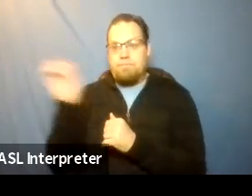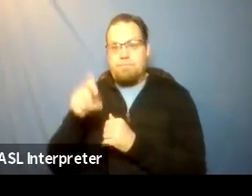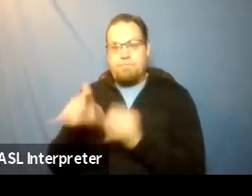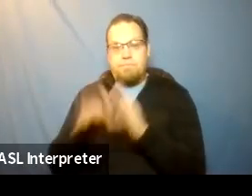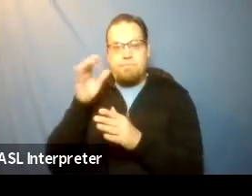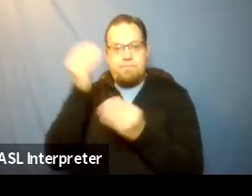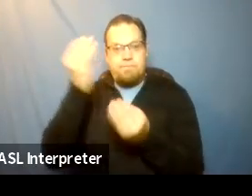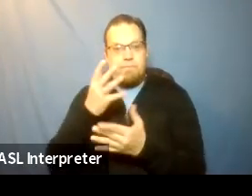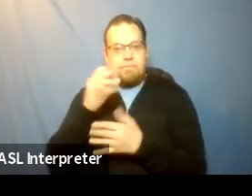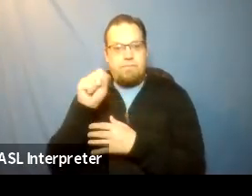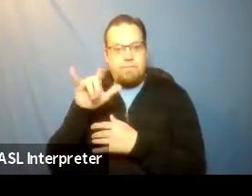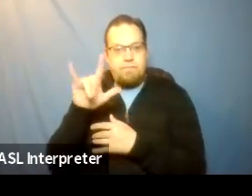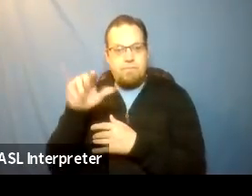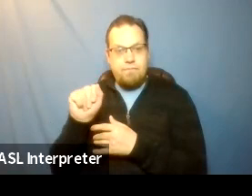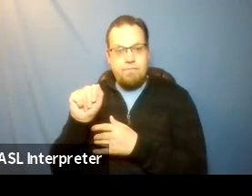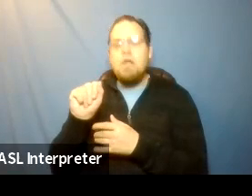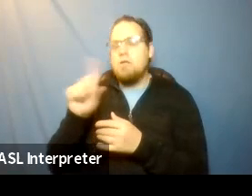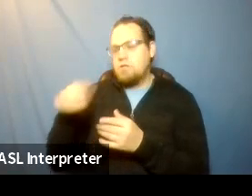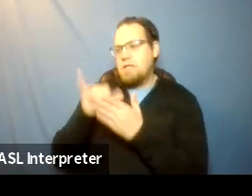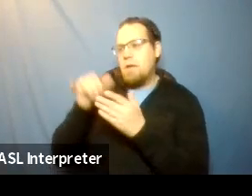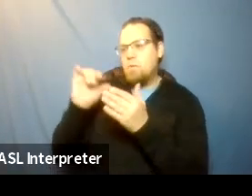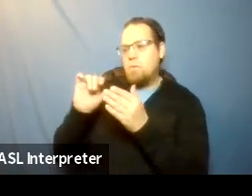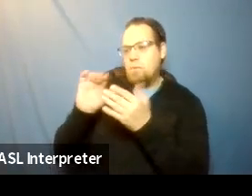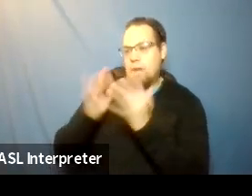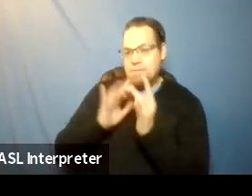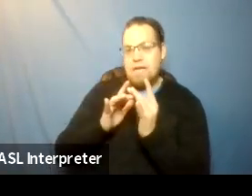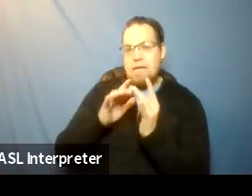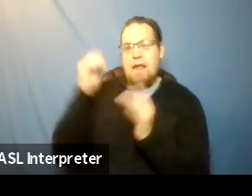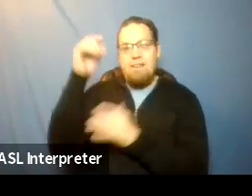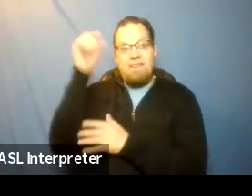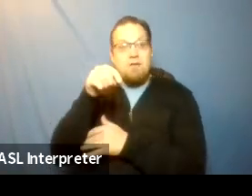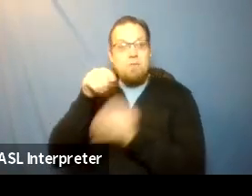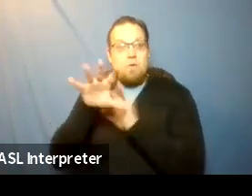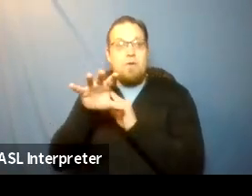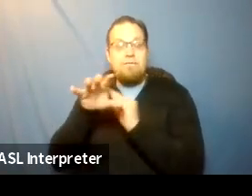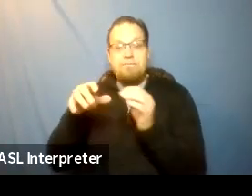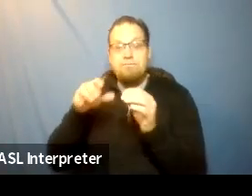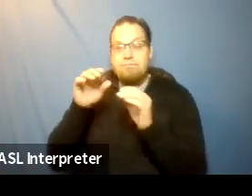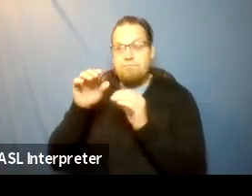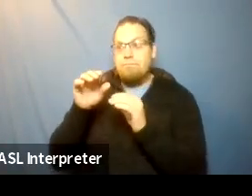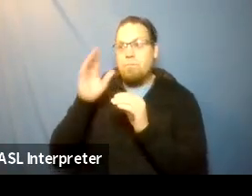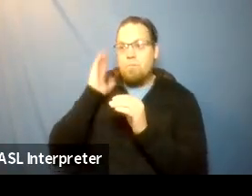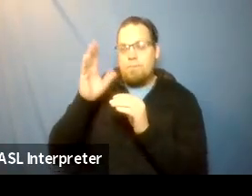Sylvia? No, just the website. And also, again, this recorded video will be posted as well.